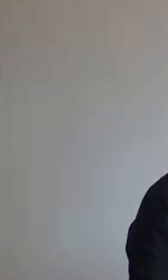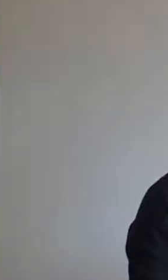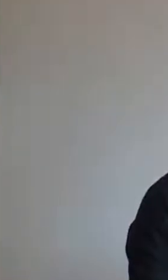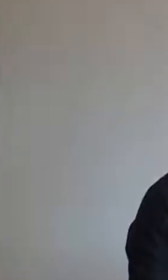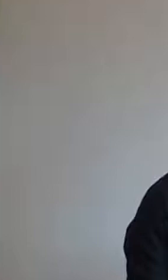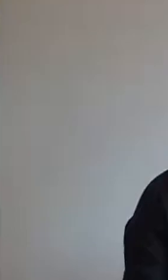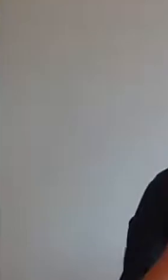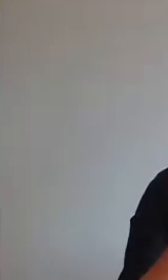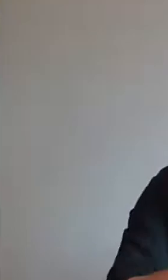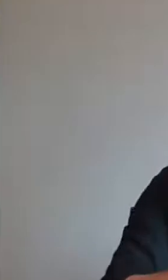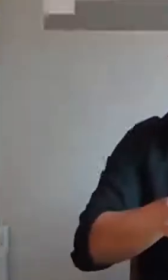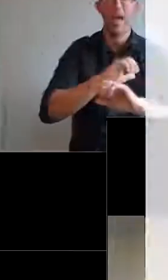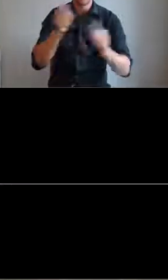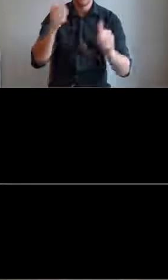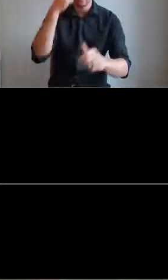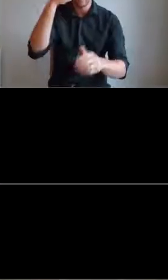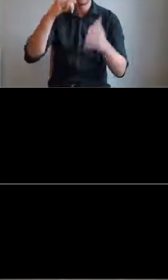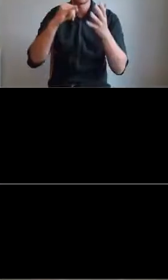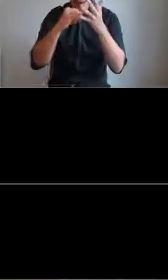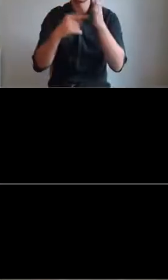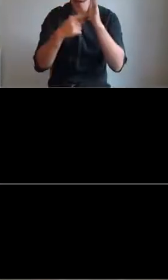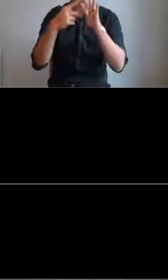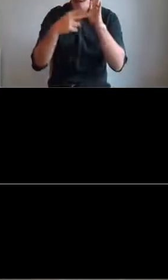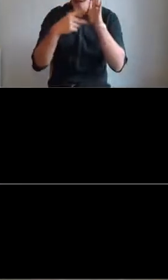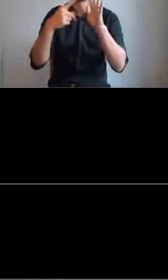Hello everyone, it's Steve Roberts here again.